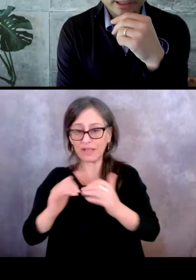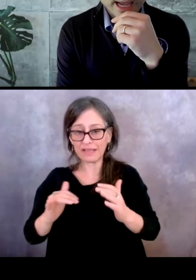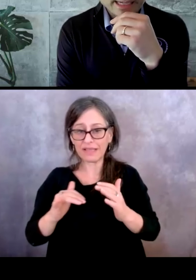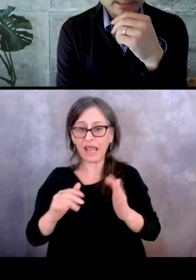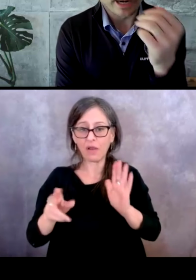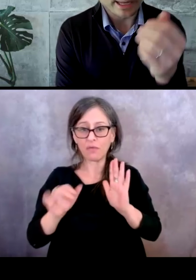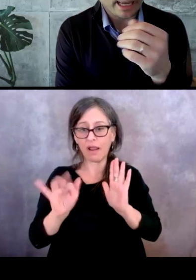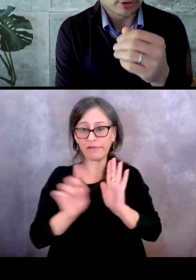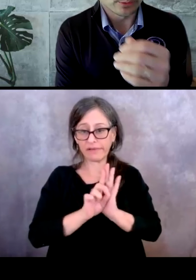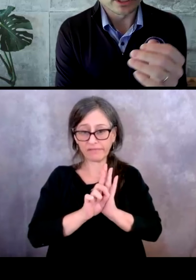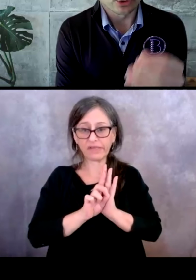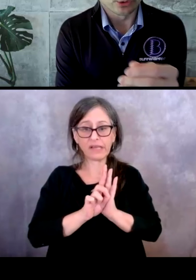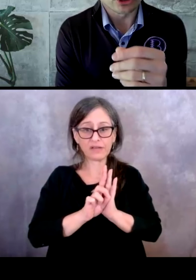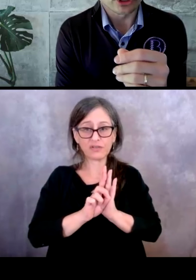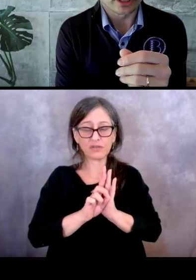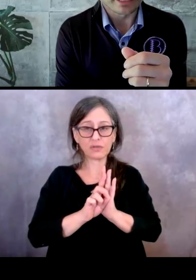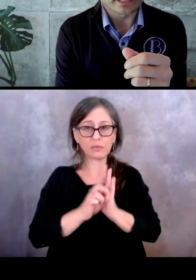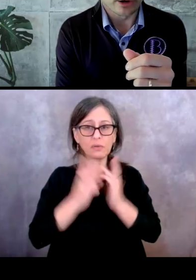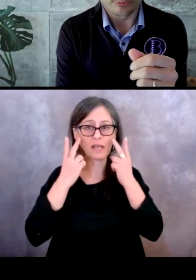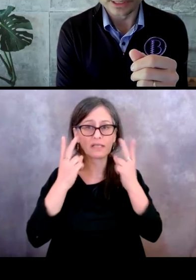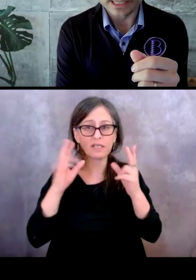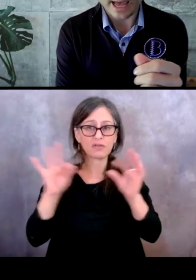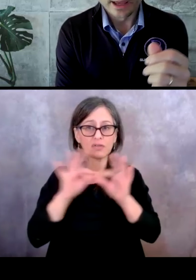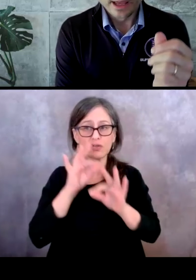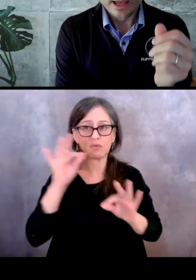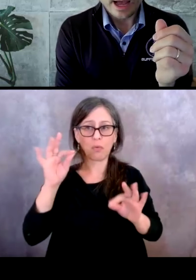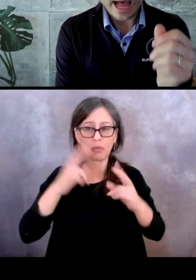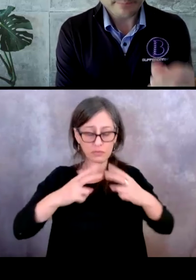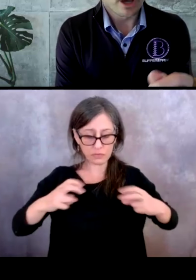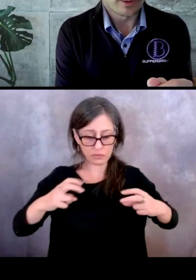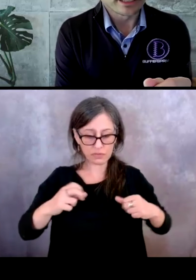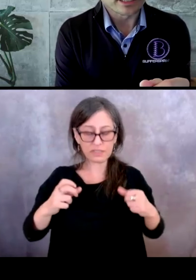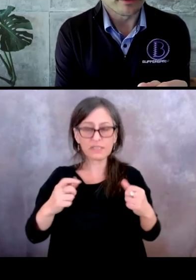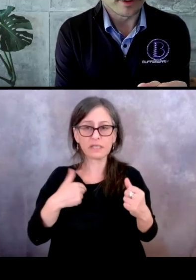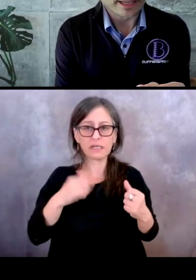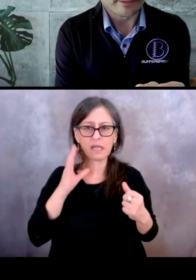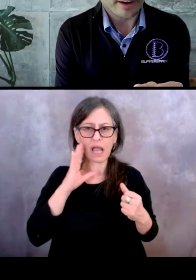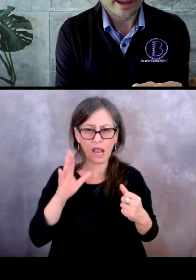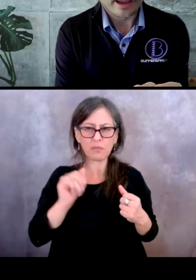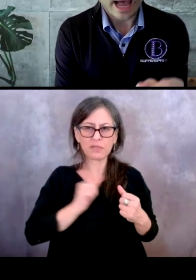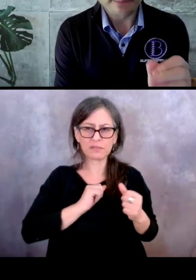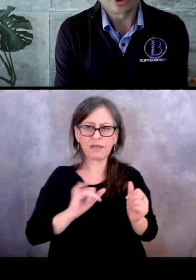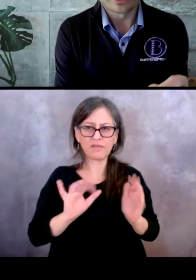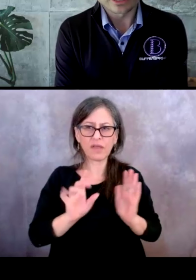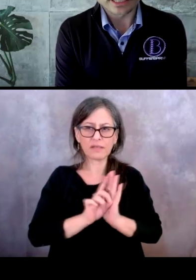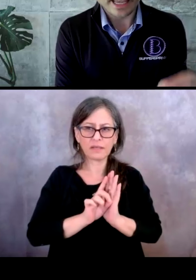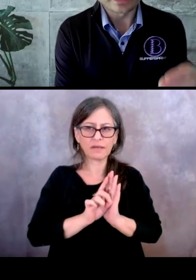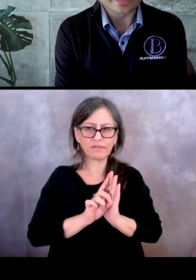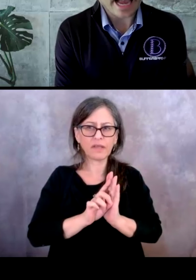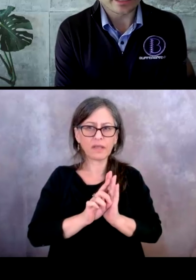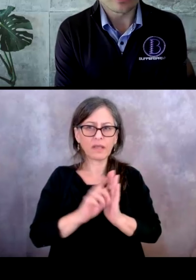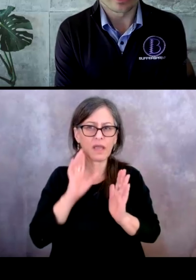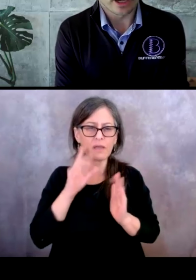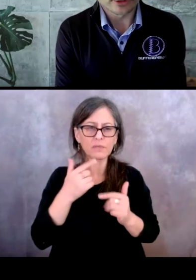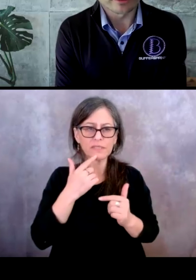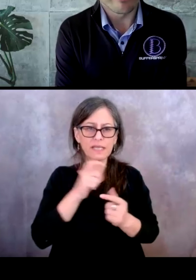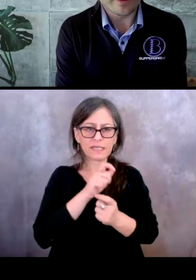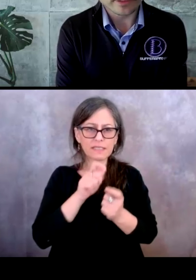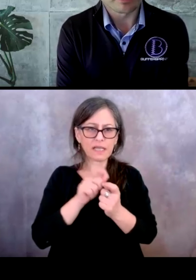finally realized and what I came to in the soul searching myself was that I'm going to self-identify. I'm going to say